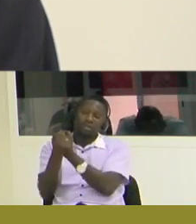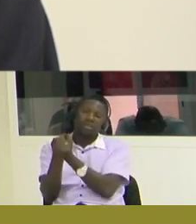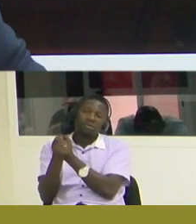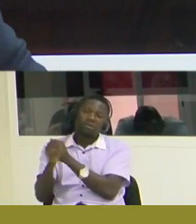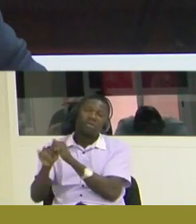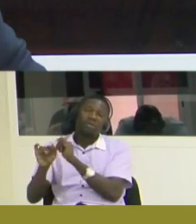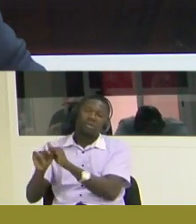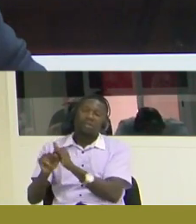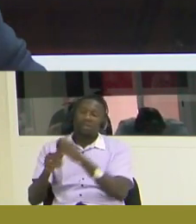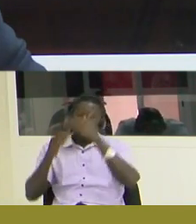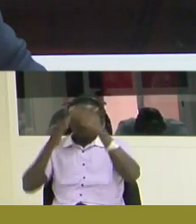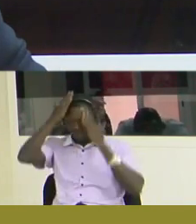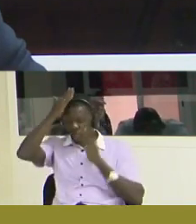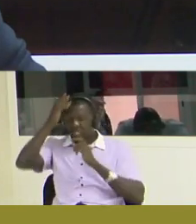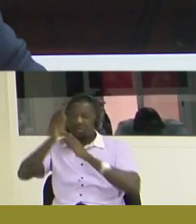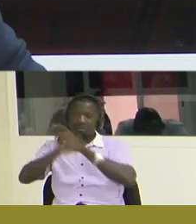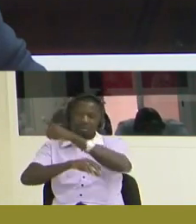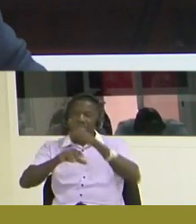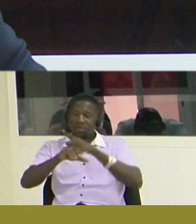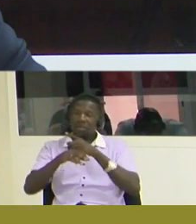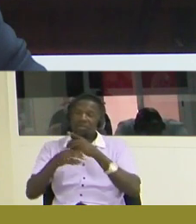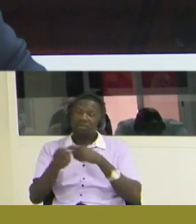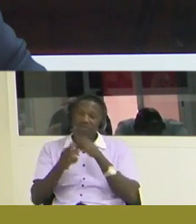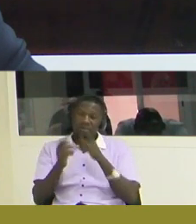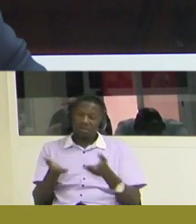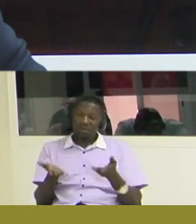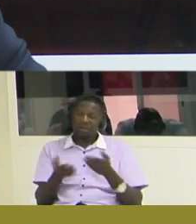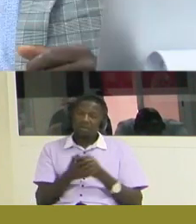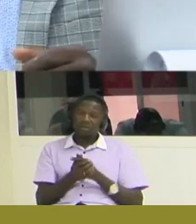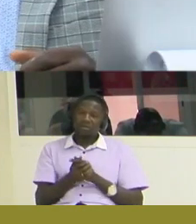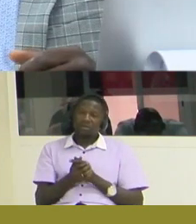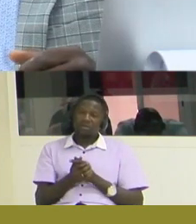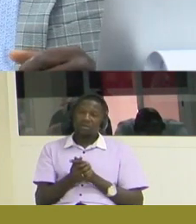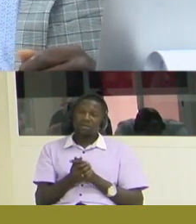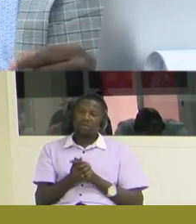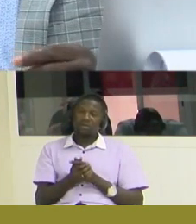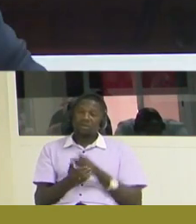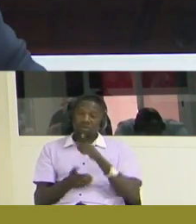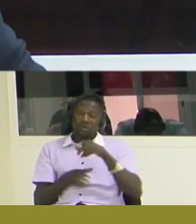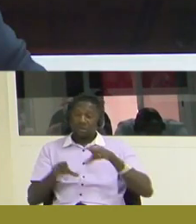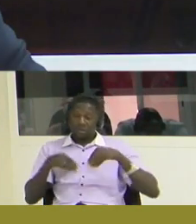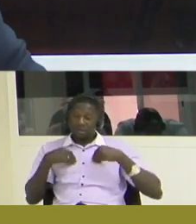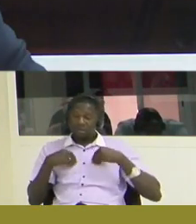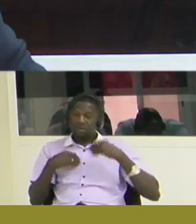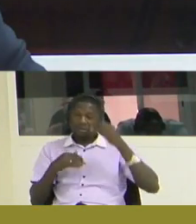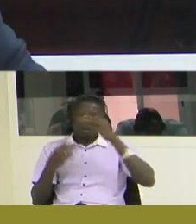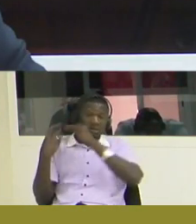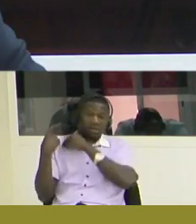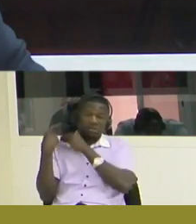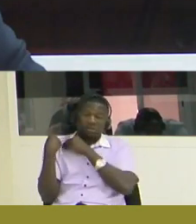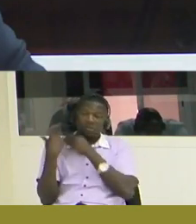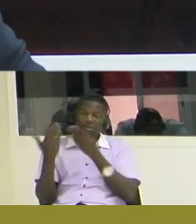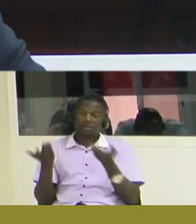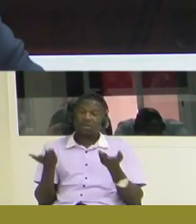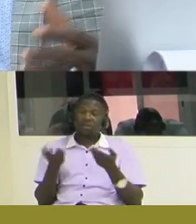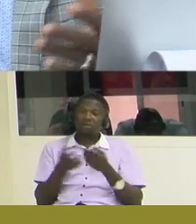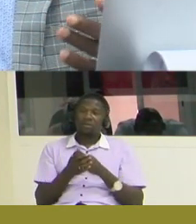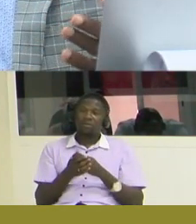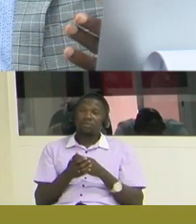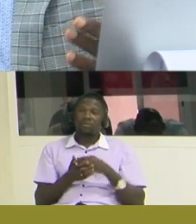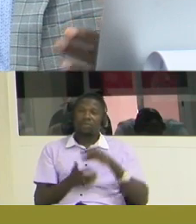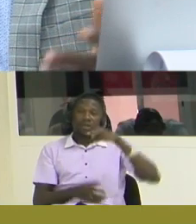absolutely sir I agree do you accept responsibility for that yes I am MGM was a